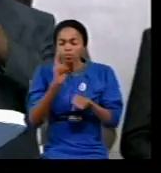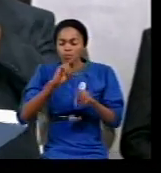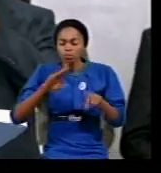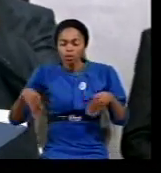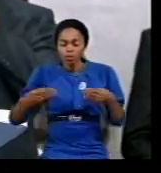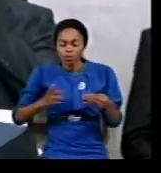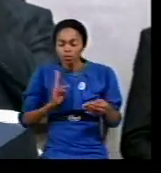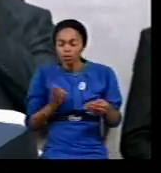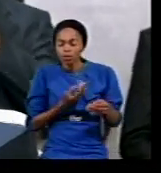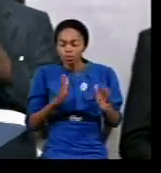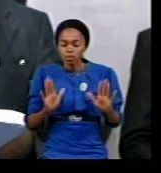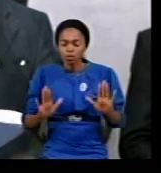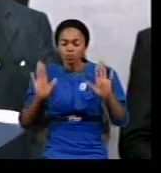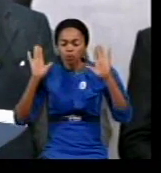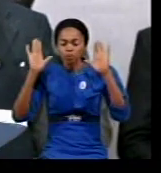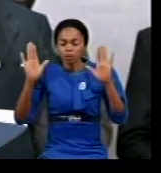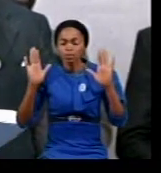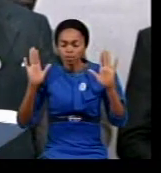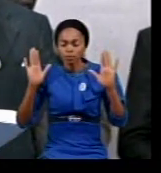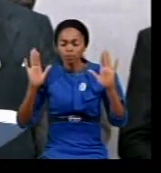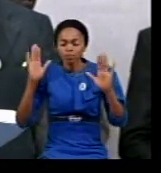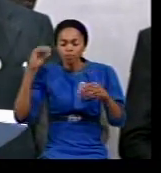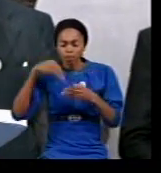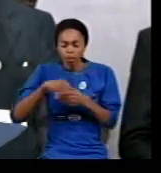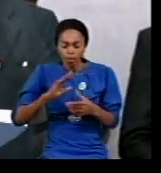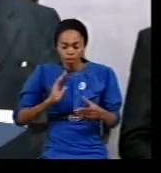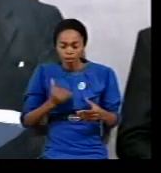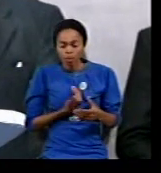Mark chapter 9, we're looking at verse 22.